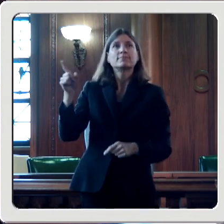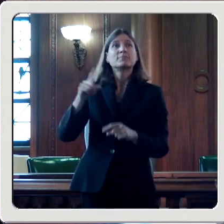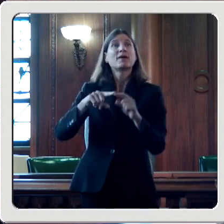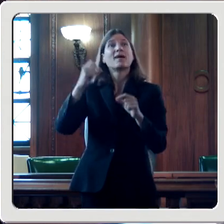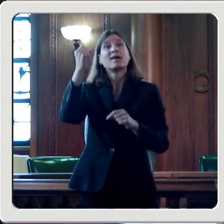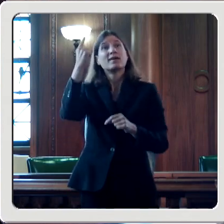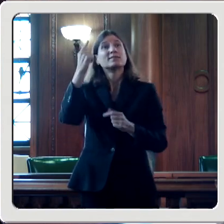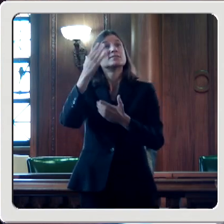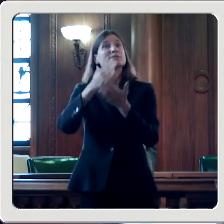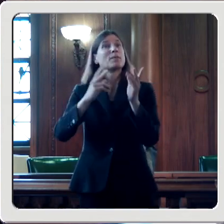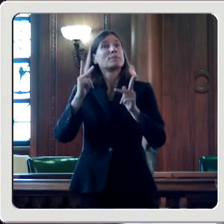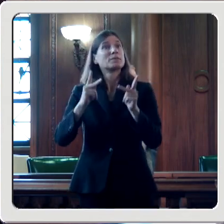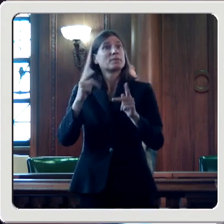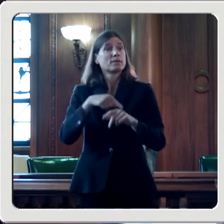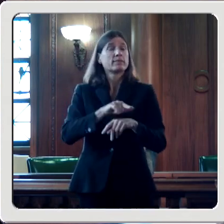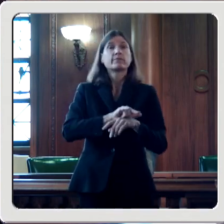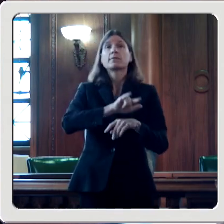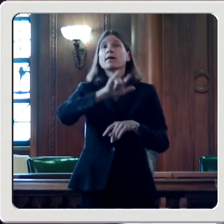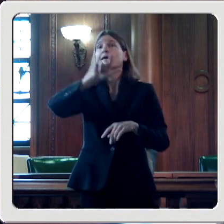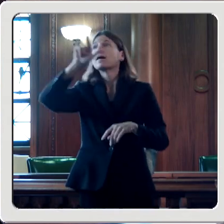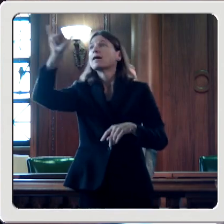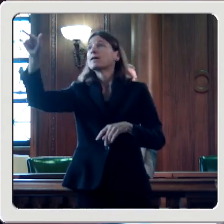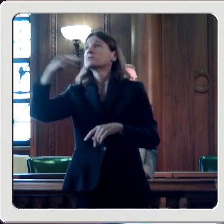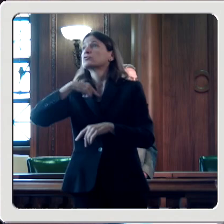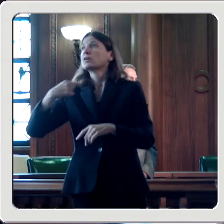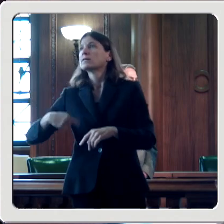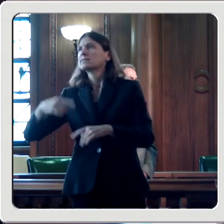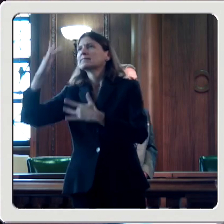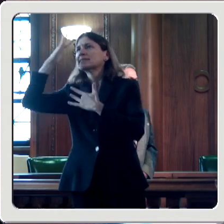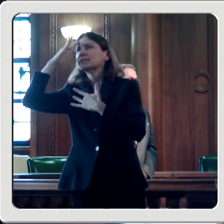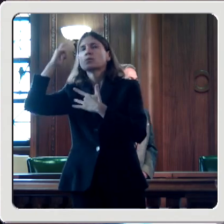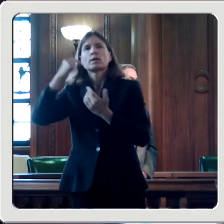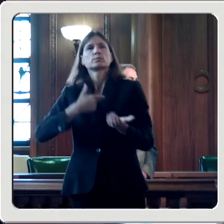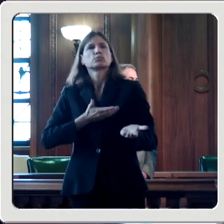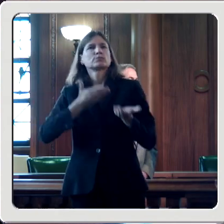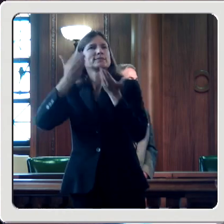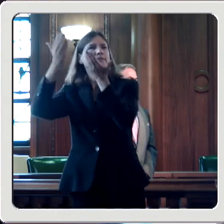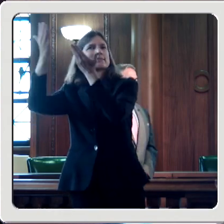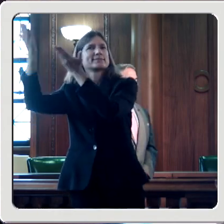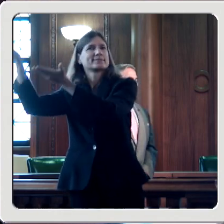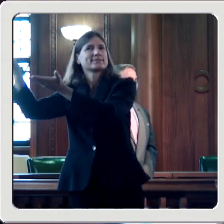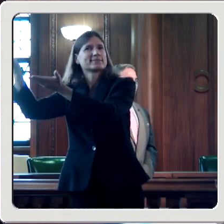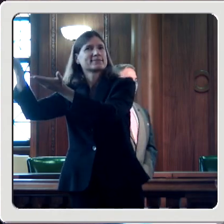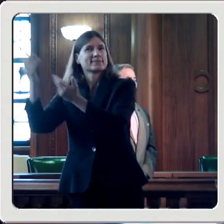quite striking for the country for where this infection first began.